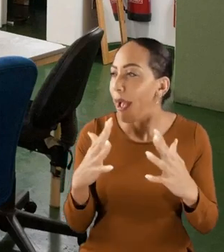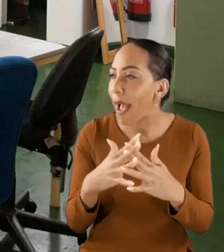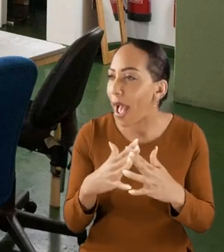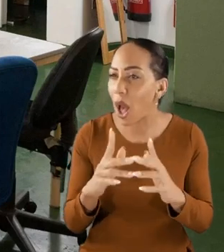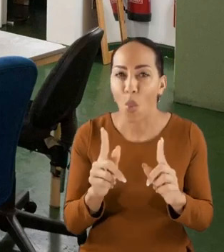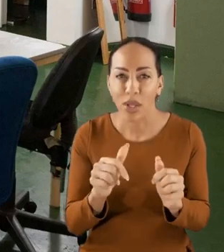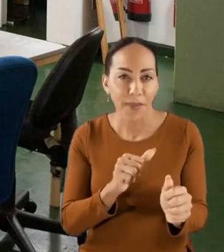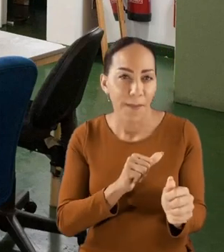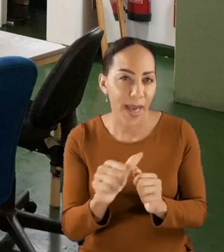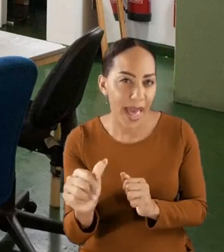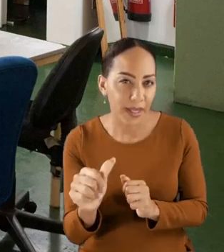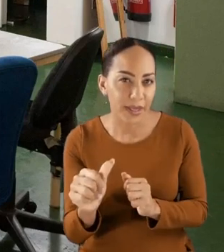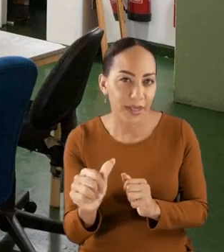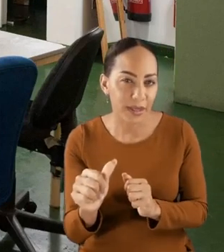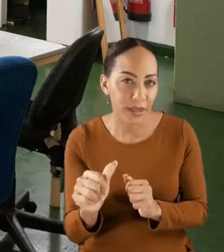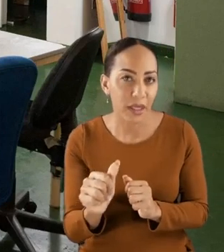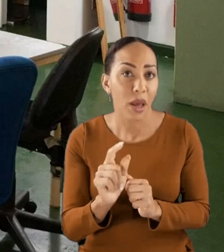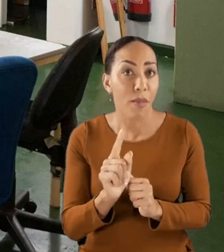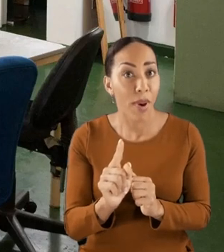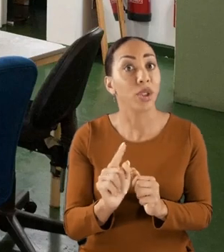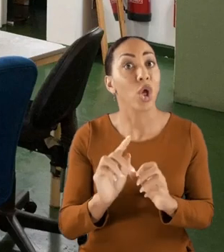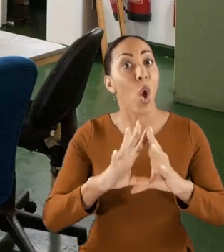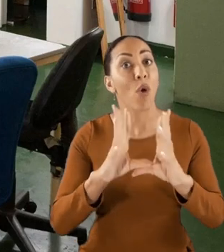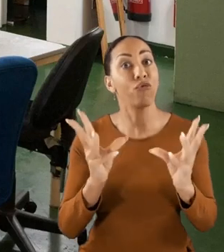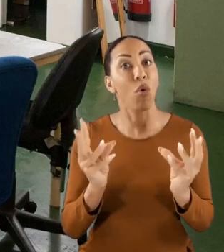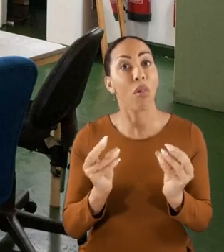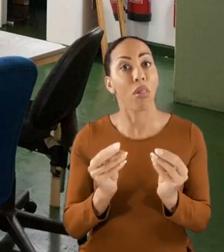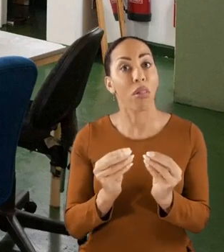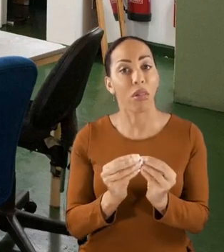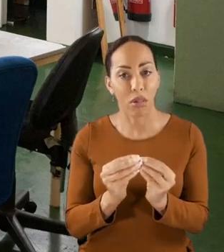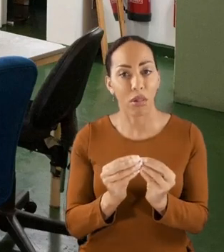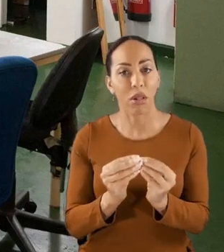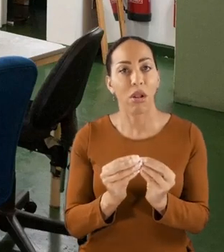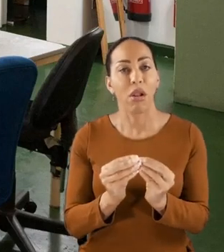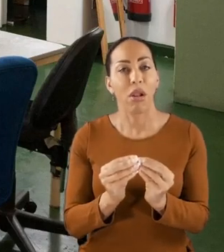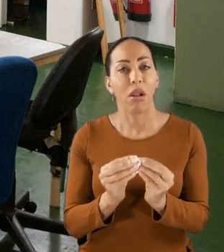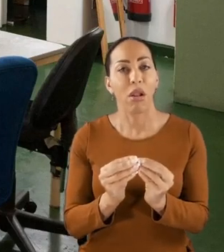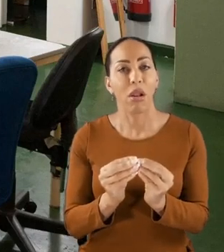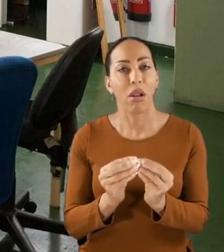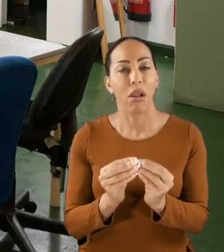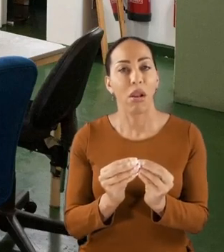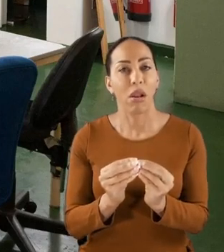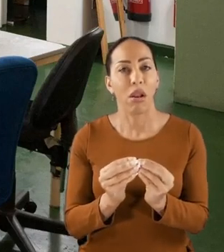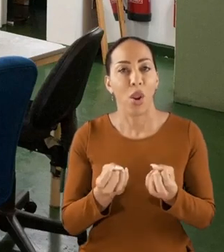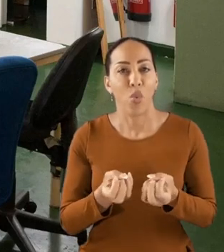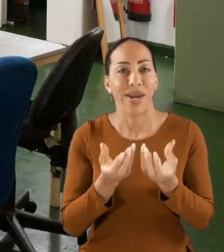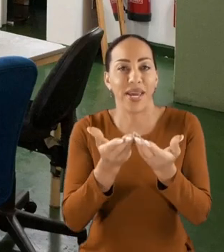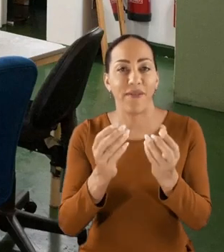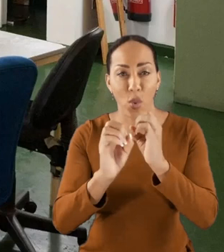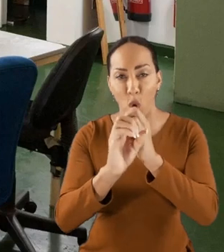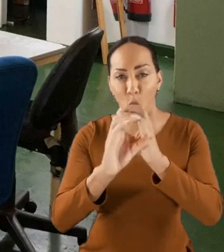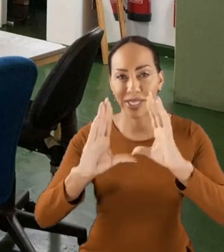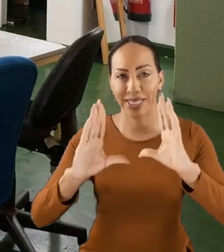approaches, how best to approach this, and what to get out of it. But I think that, ultimately, if we can leave you with a project,